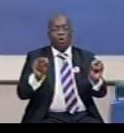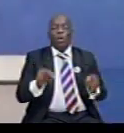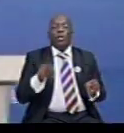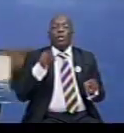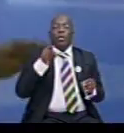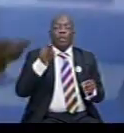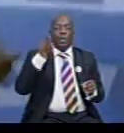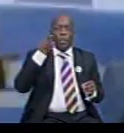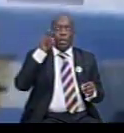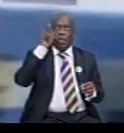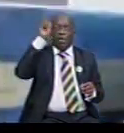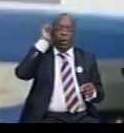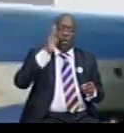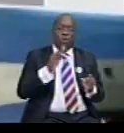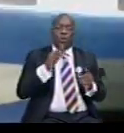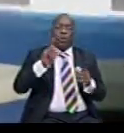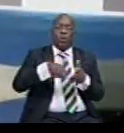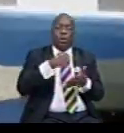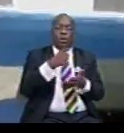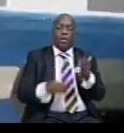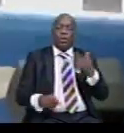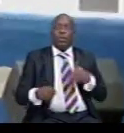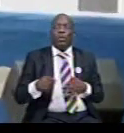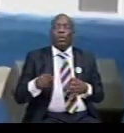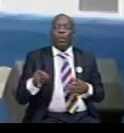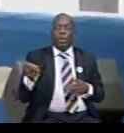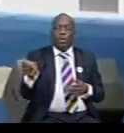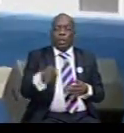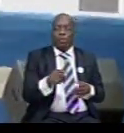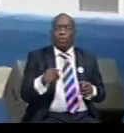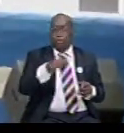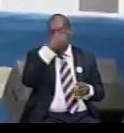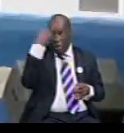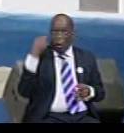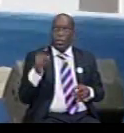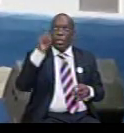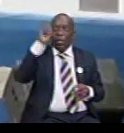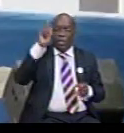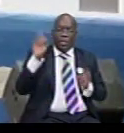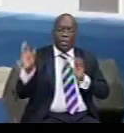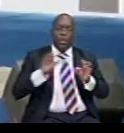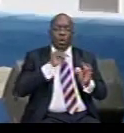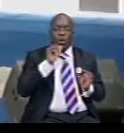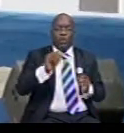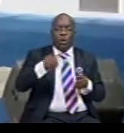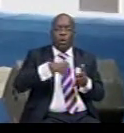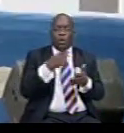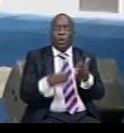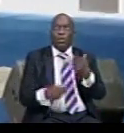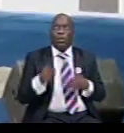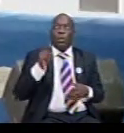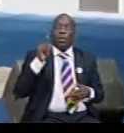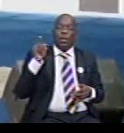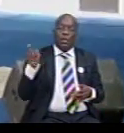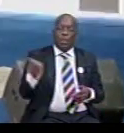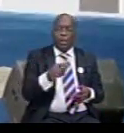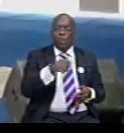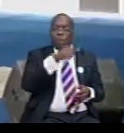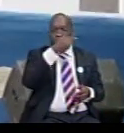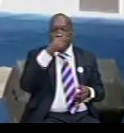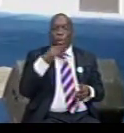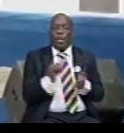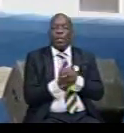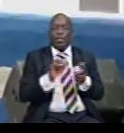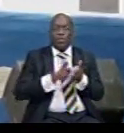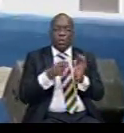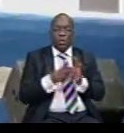But because he didn't correct them, that means the world will eventually come